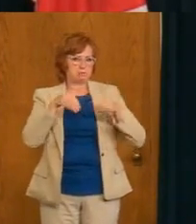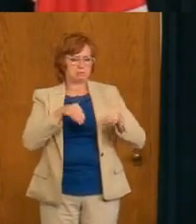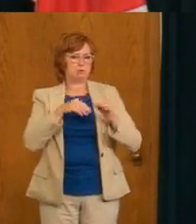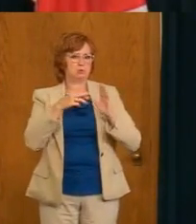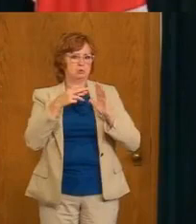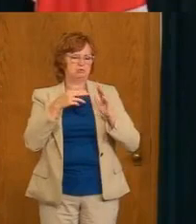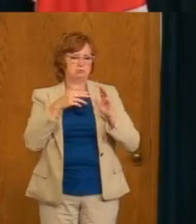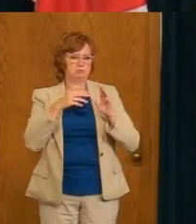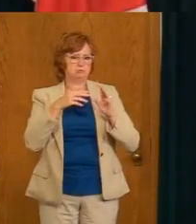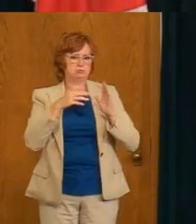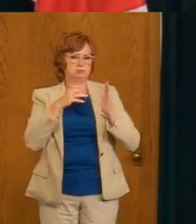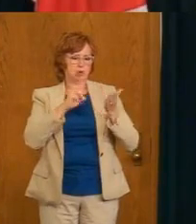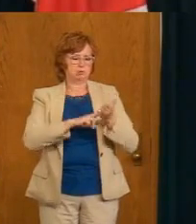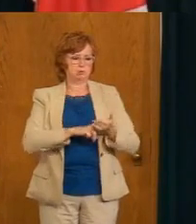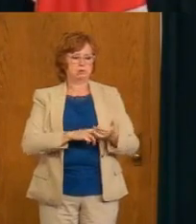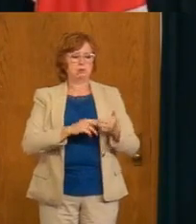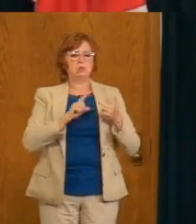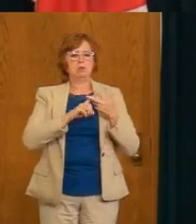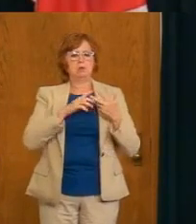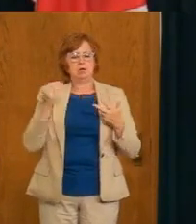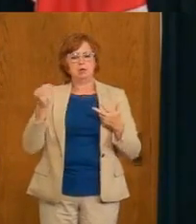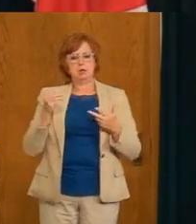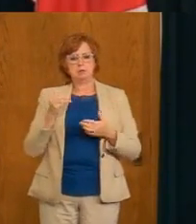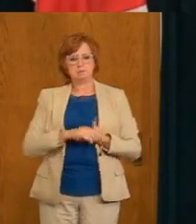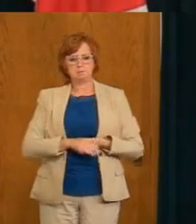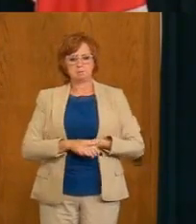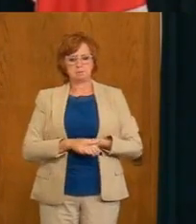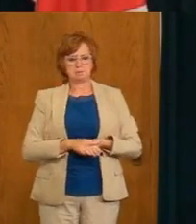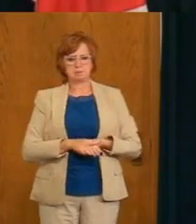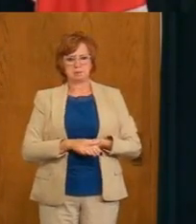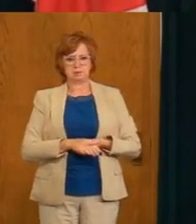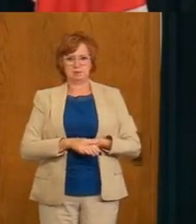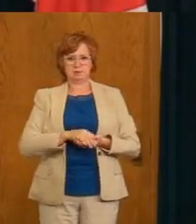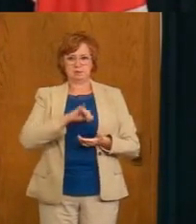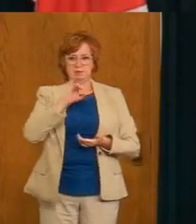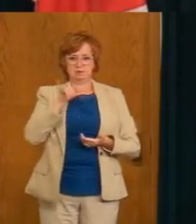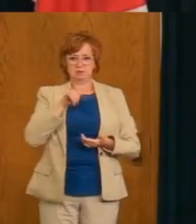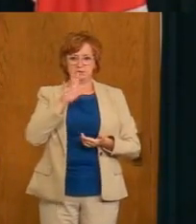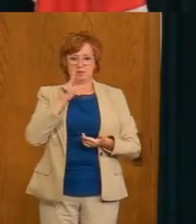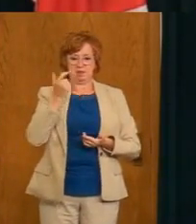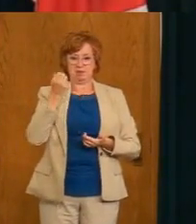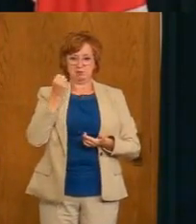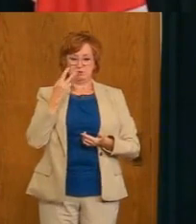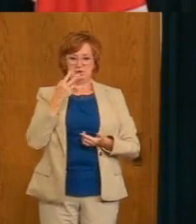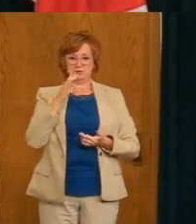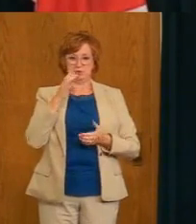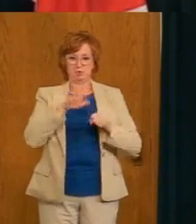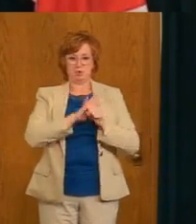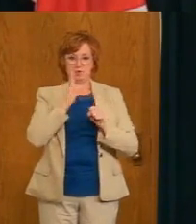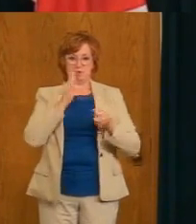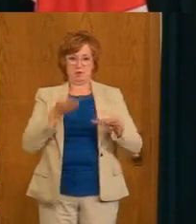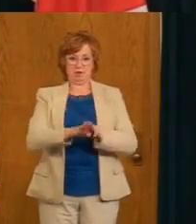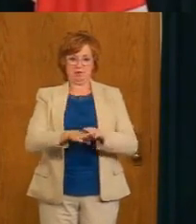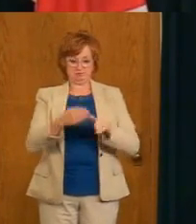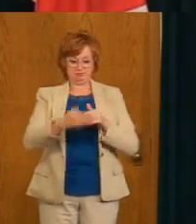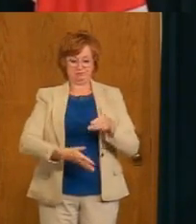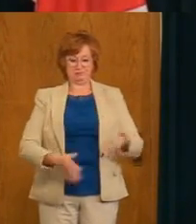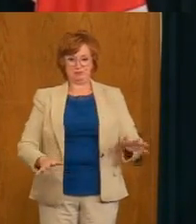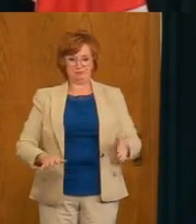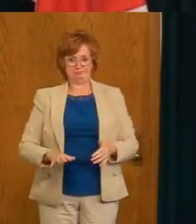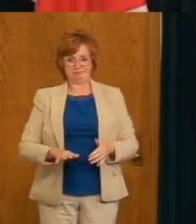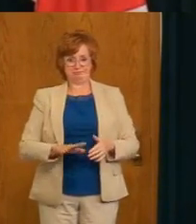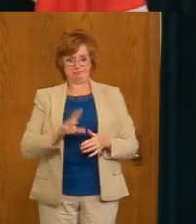that's fine. If some staff want to wear a mask, that's fine, but not required. Normal extracurricular activities,